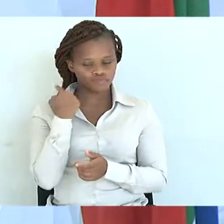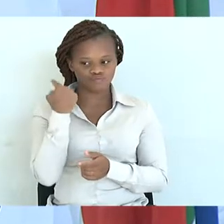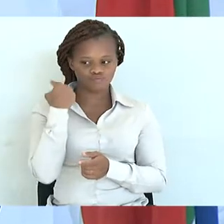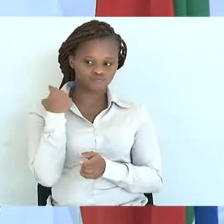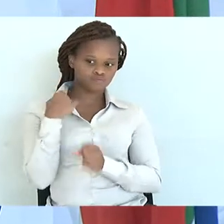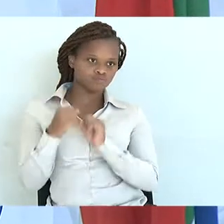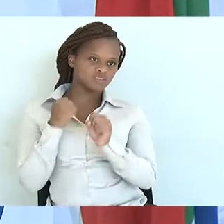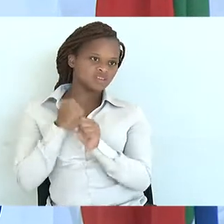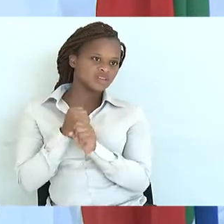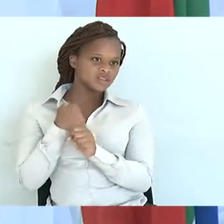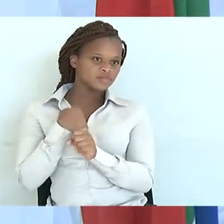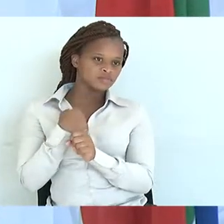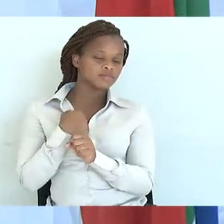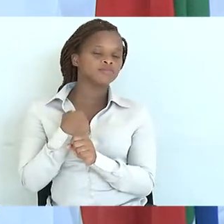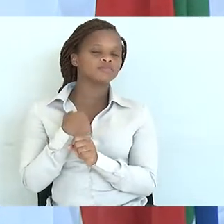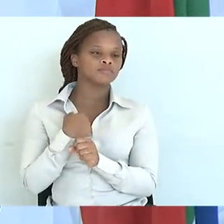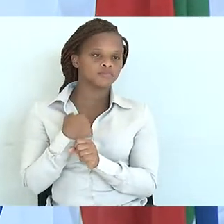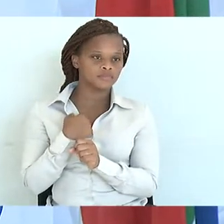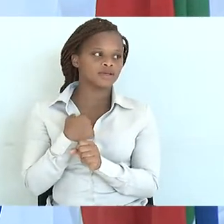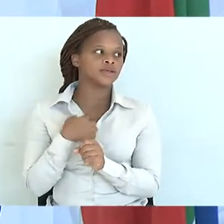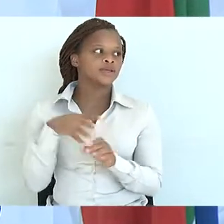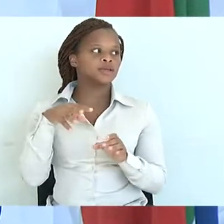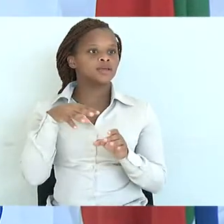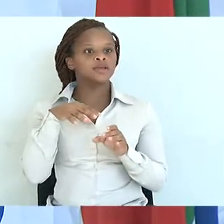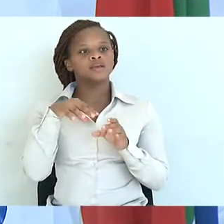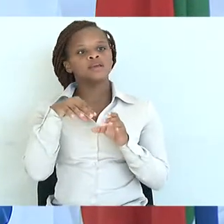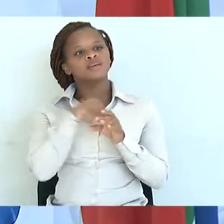Academy ayingxenye yayo.